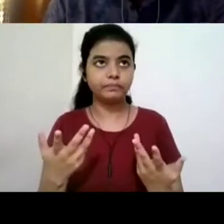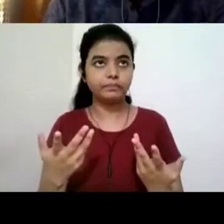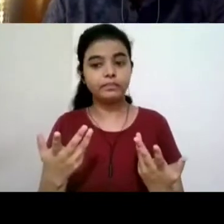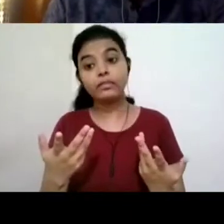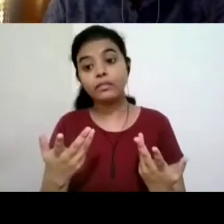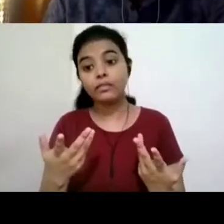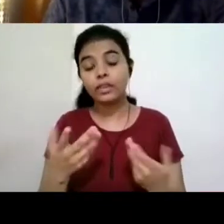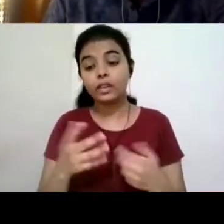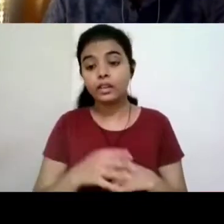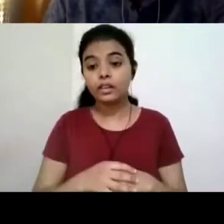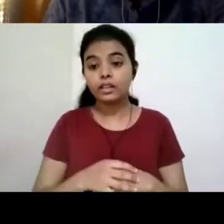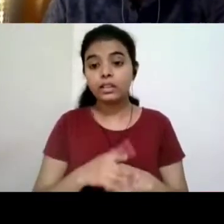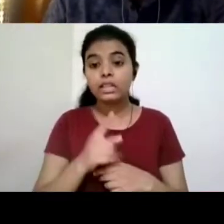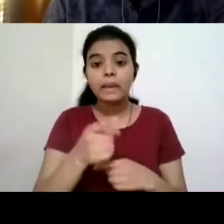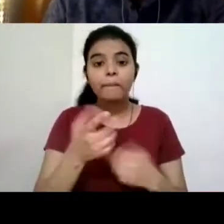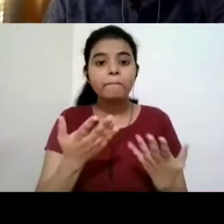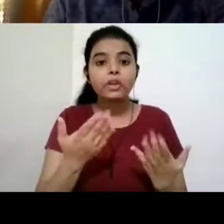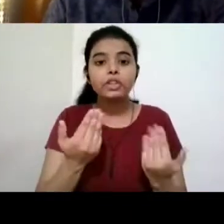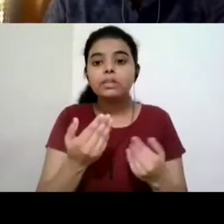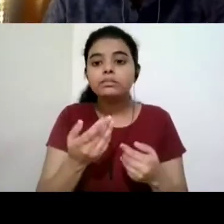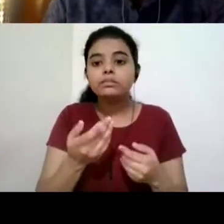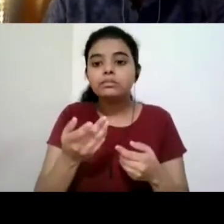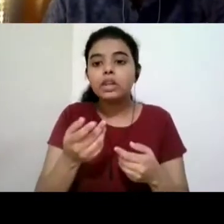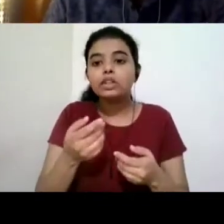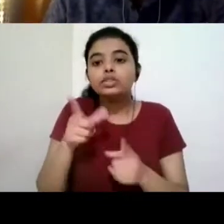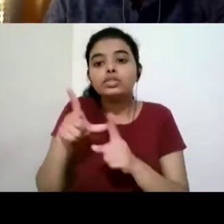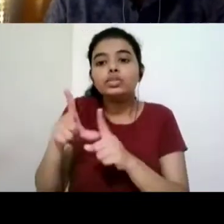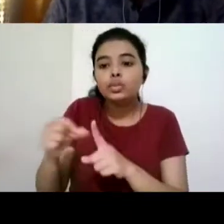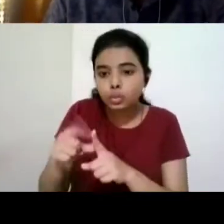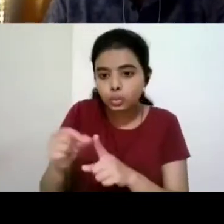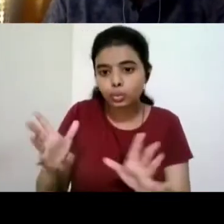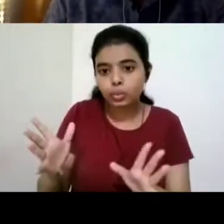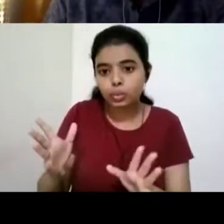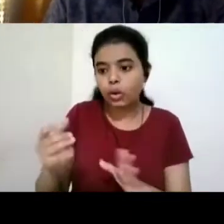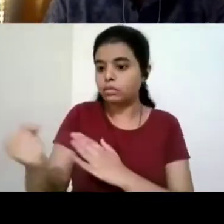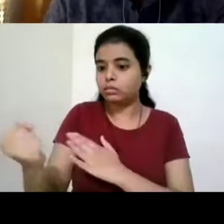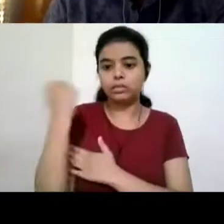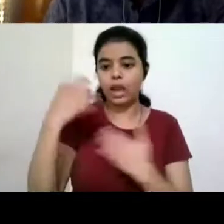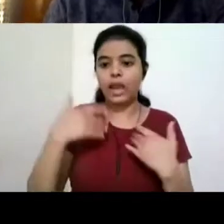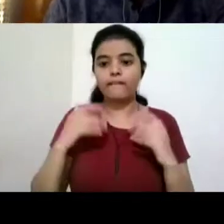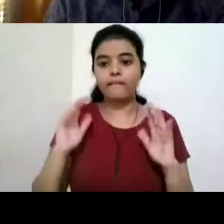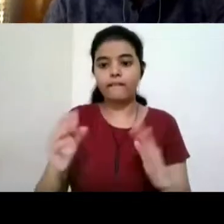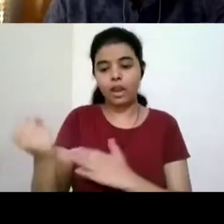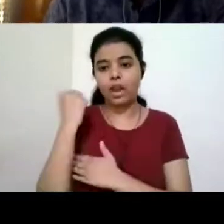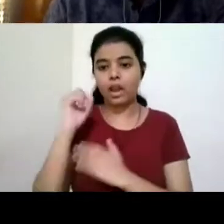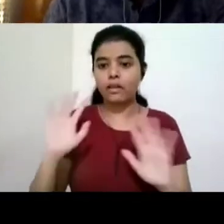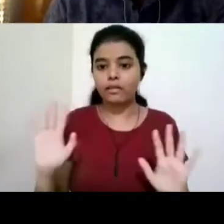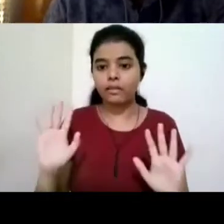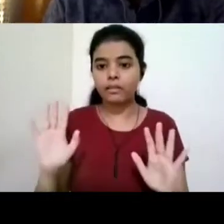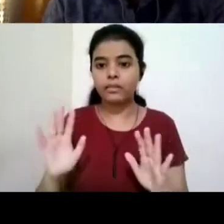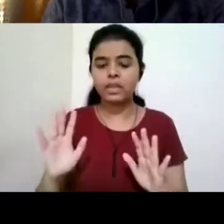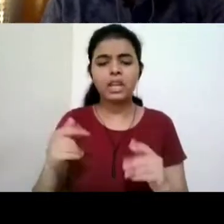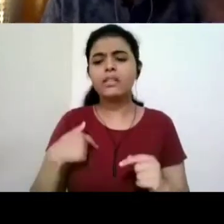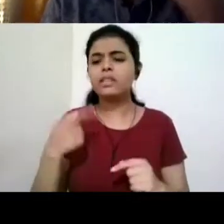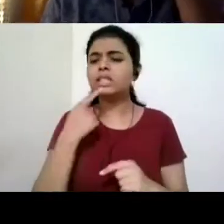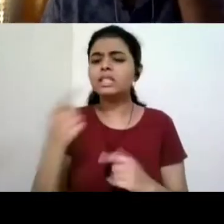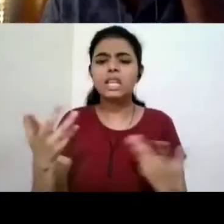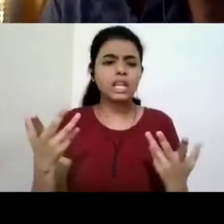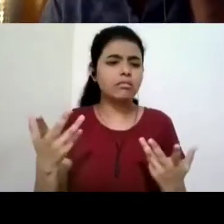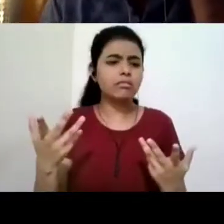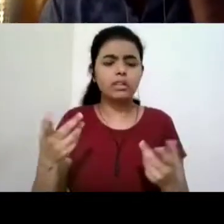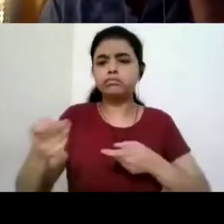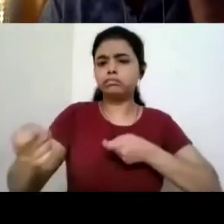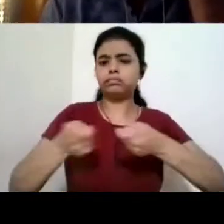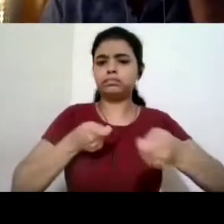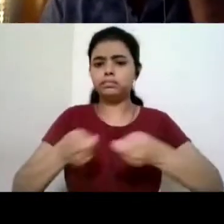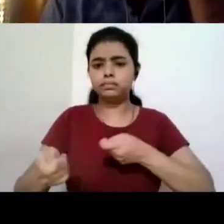who can make it stick. That's the kind of, so we very typically say it's the command of the sovereign. So whoever